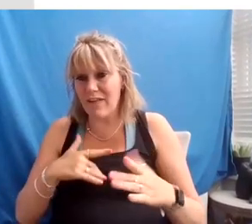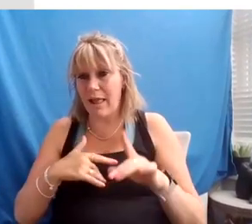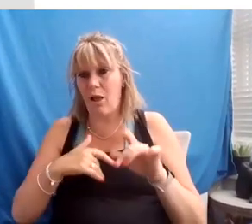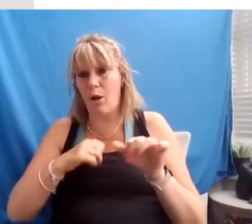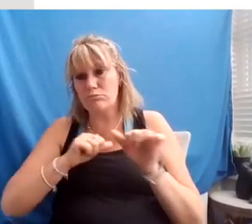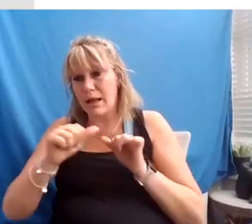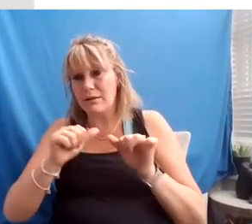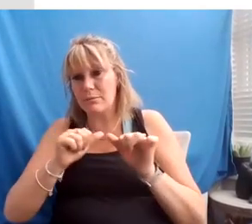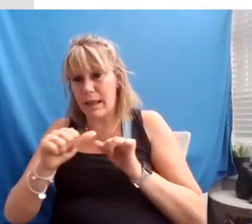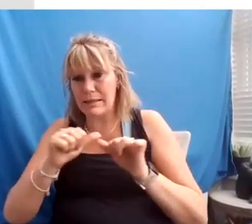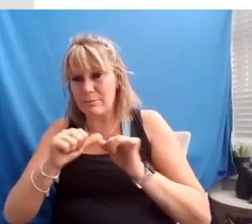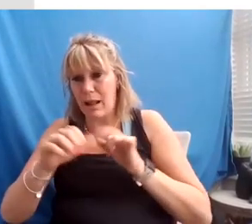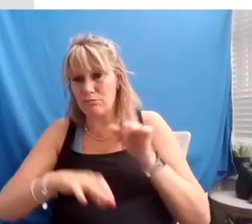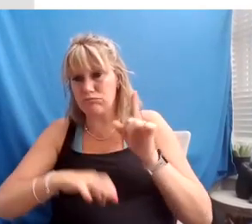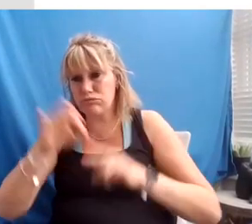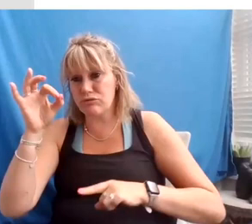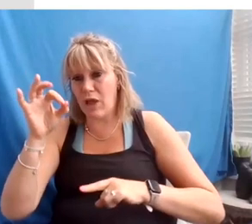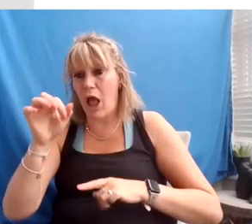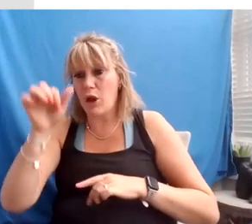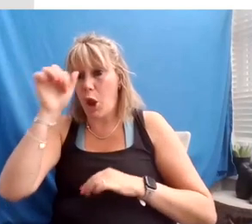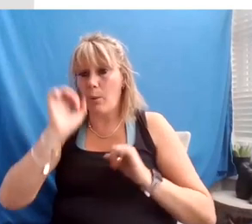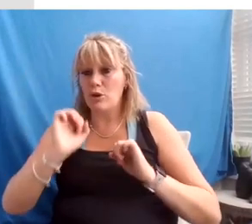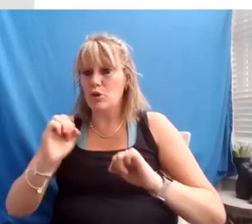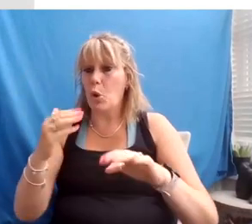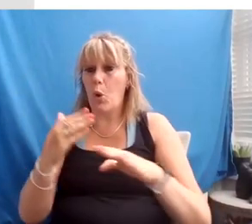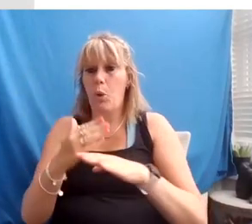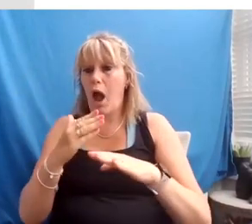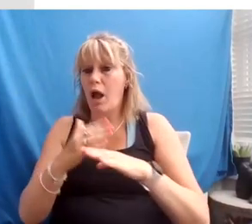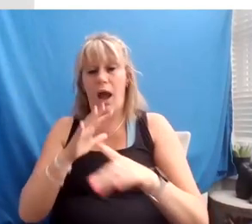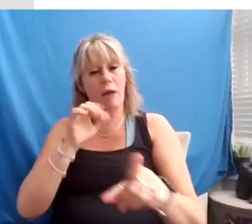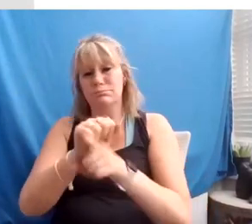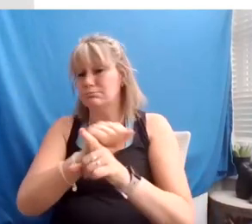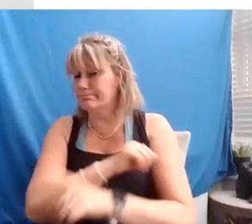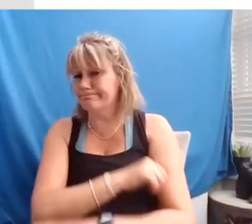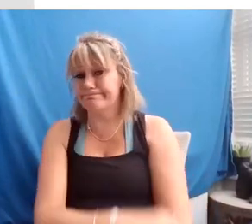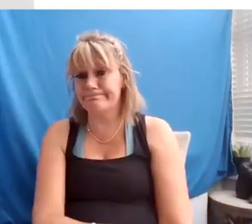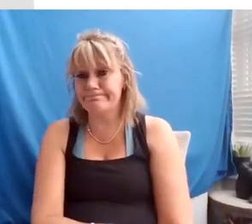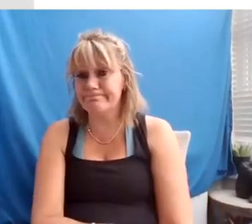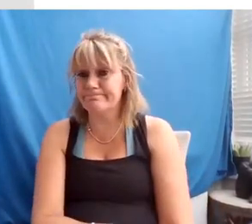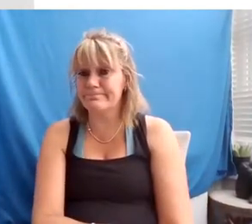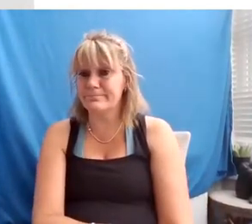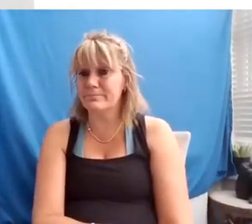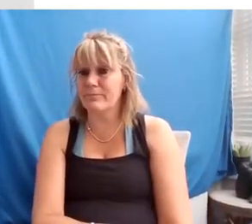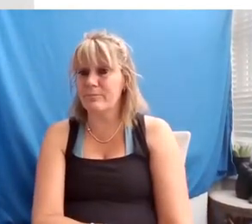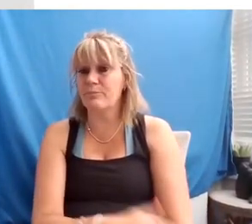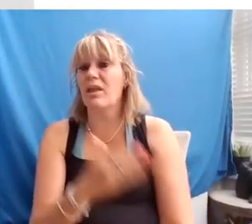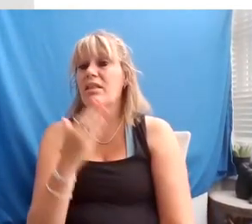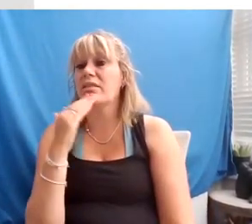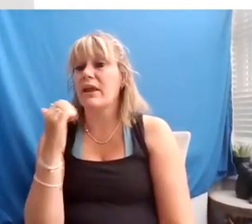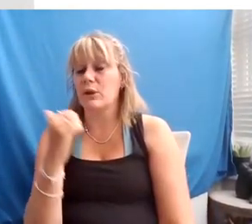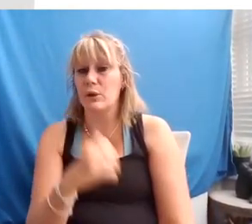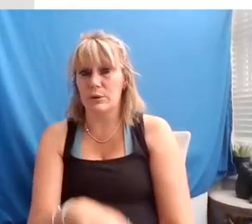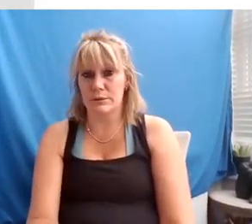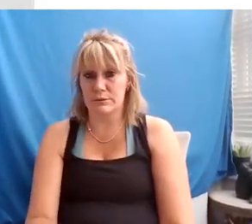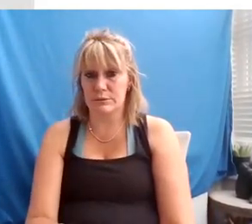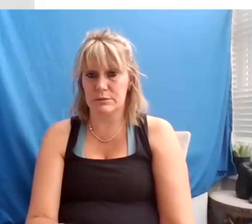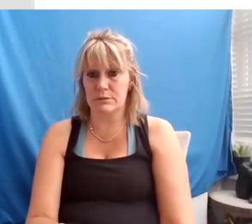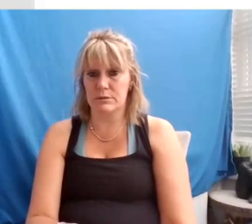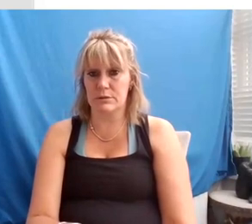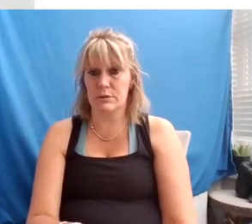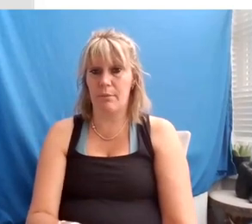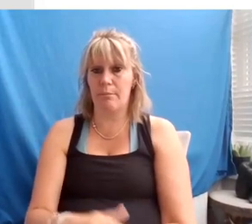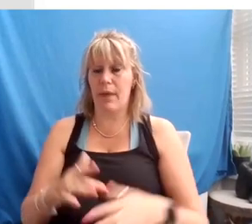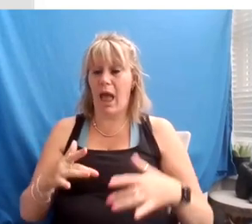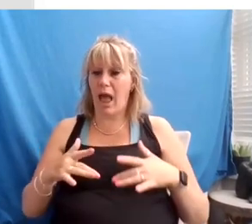Dawn, I would know it was your work anywhere. Yeah, but Dawn, thank you. I also think it